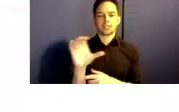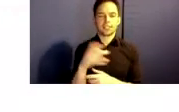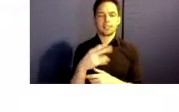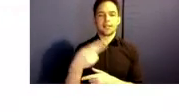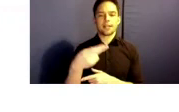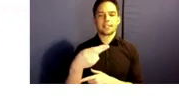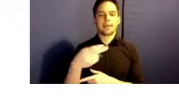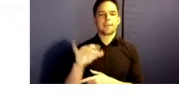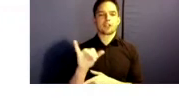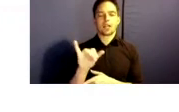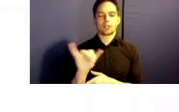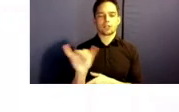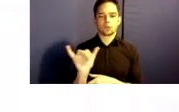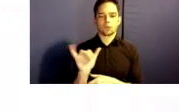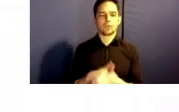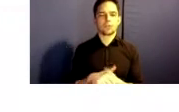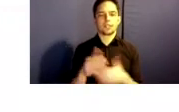International. Next slide, please.